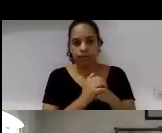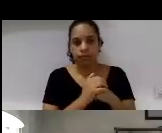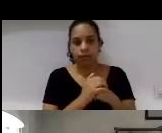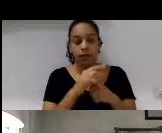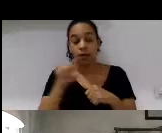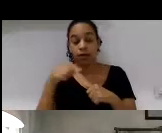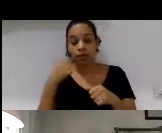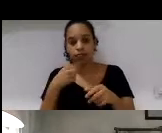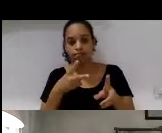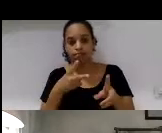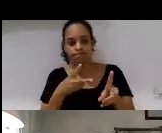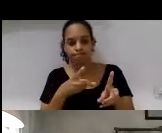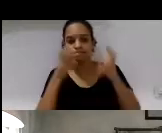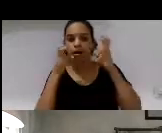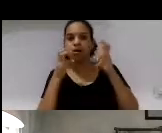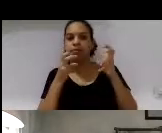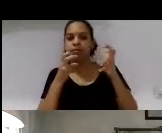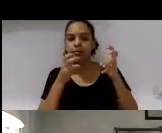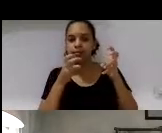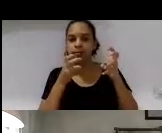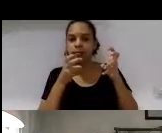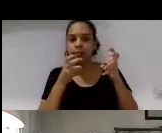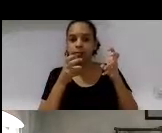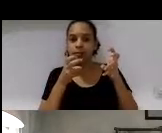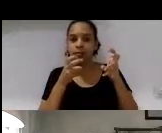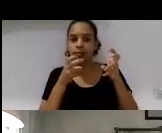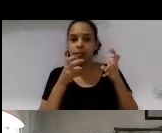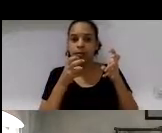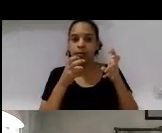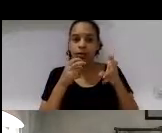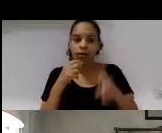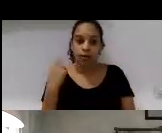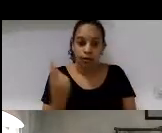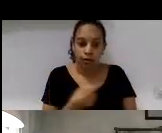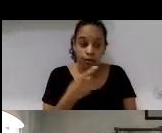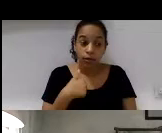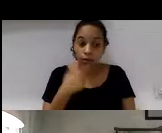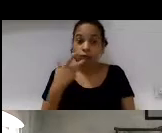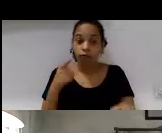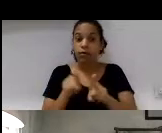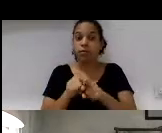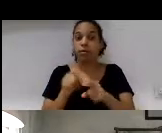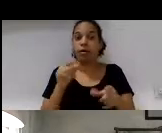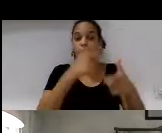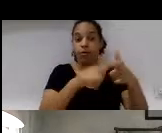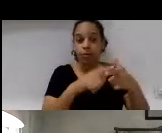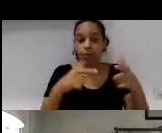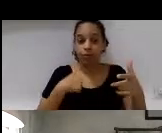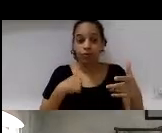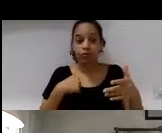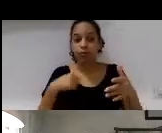traces left by the past, which we have to somehow piece together. But the present moment is